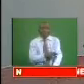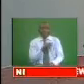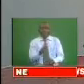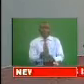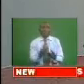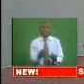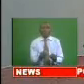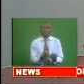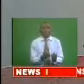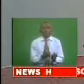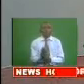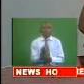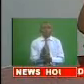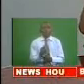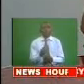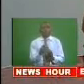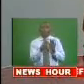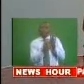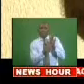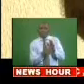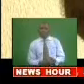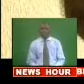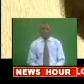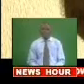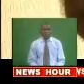corrected through surgery.